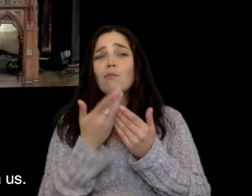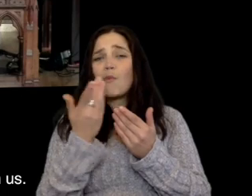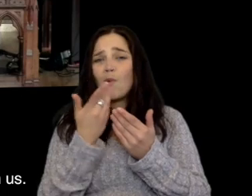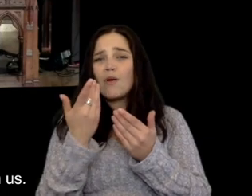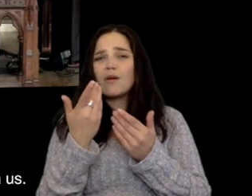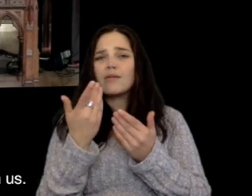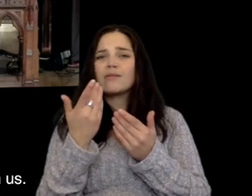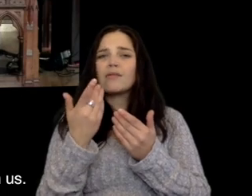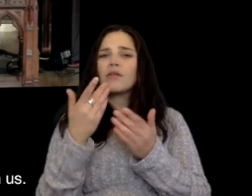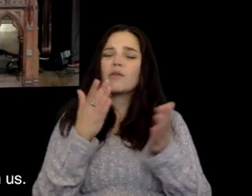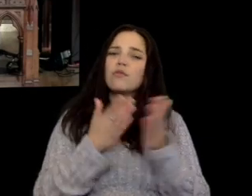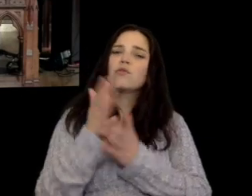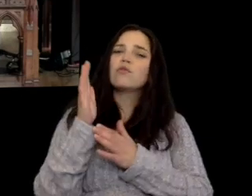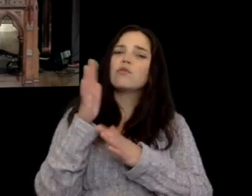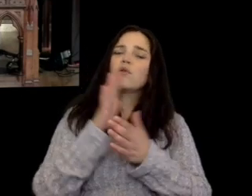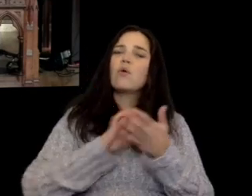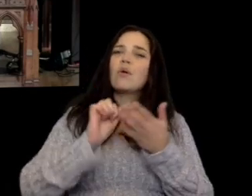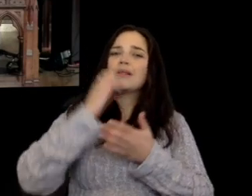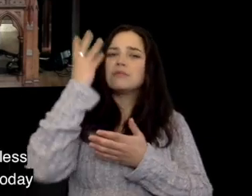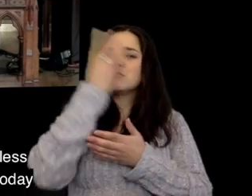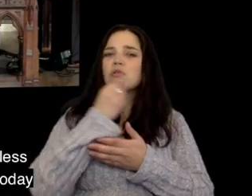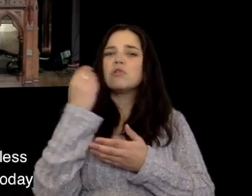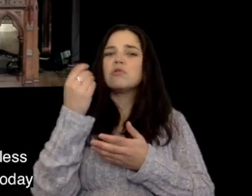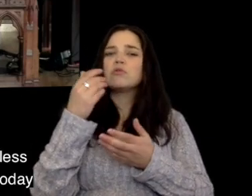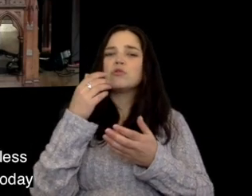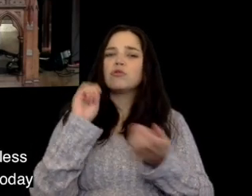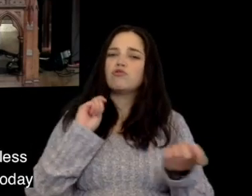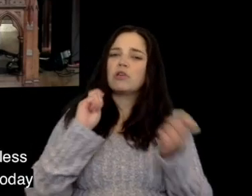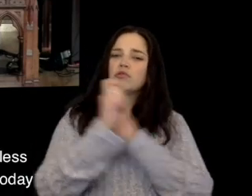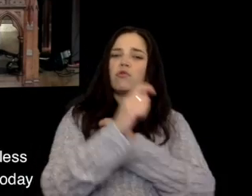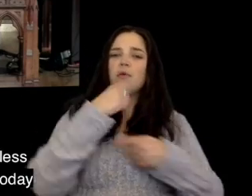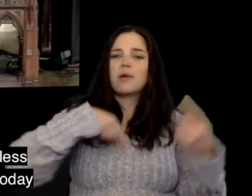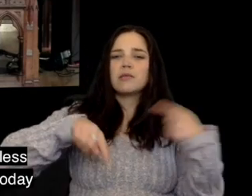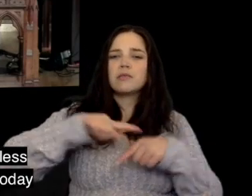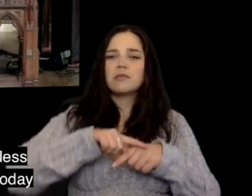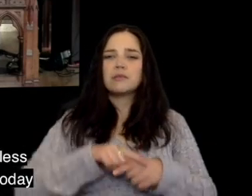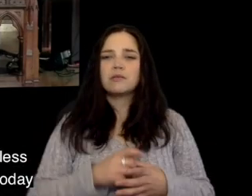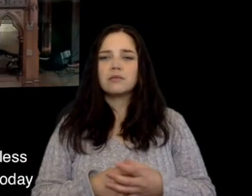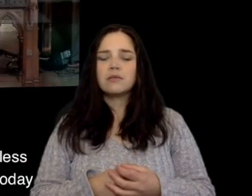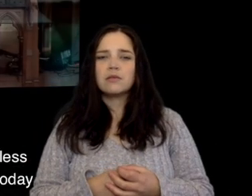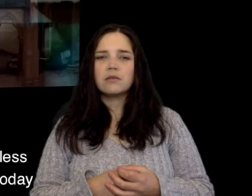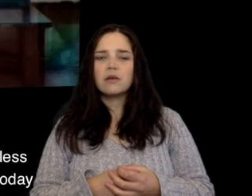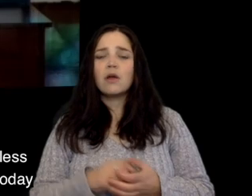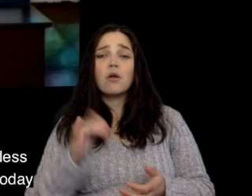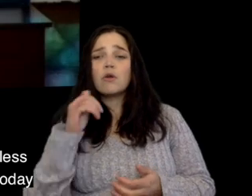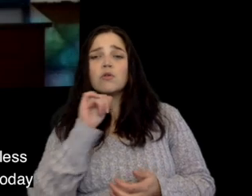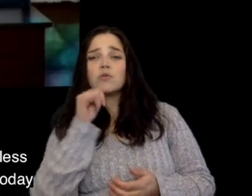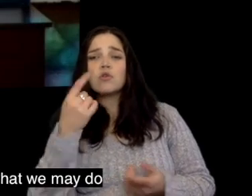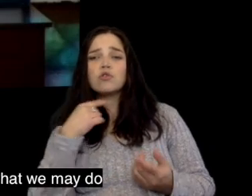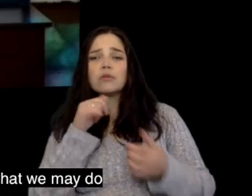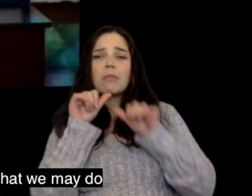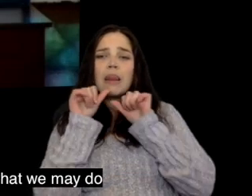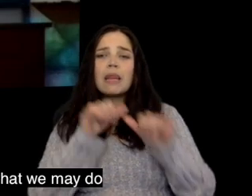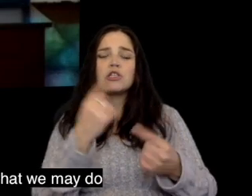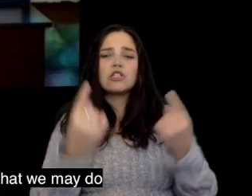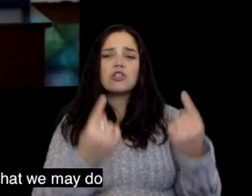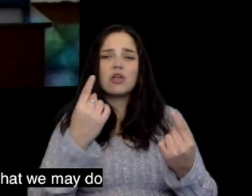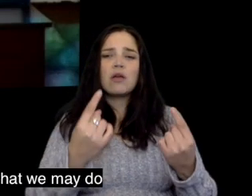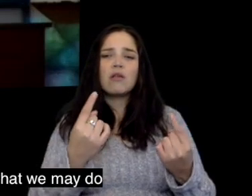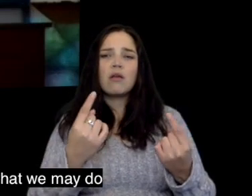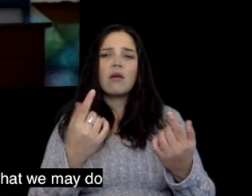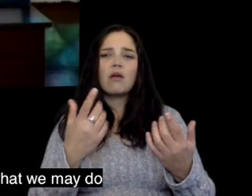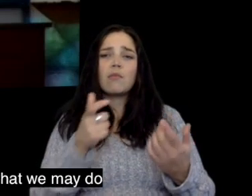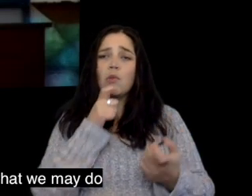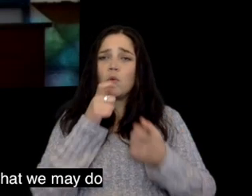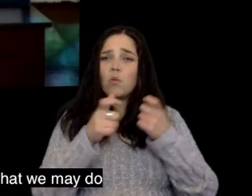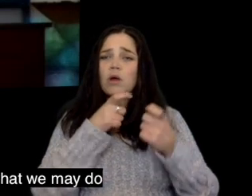more than that, that by your Holy Spirit you would transform us. May we not just bless each other